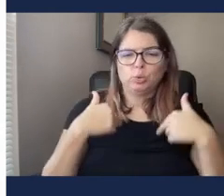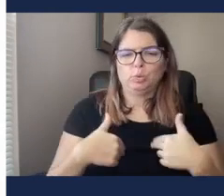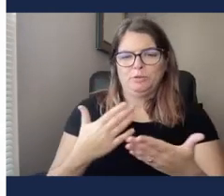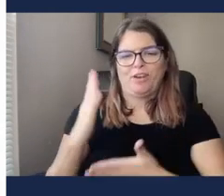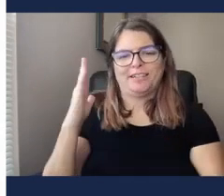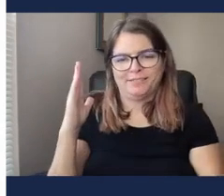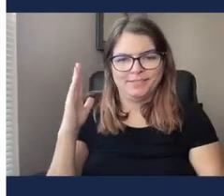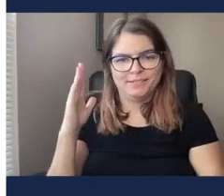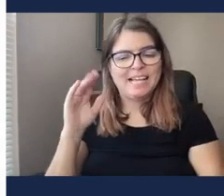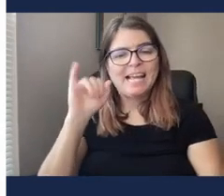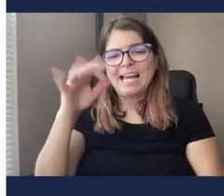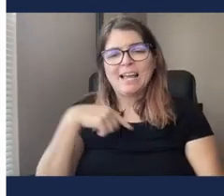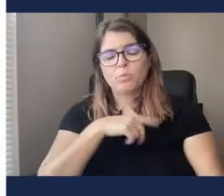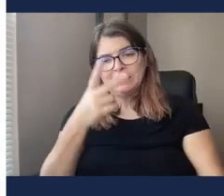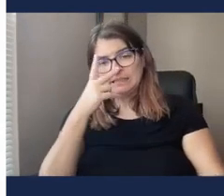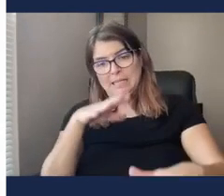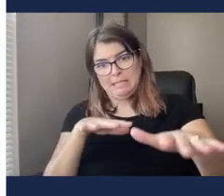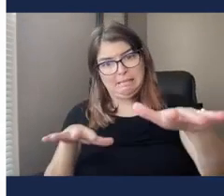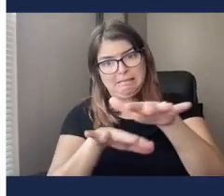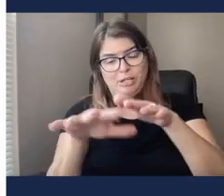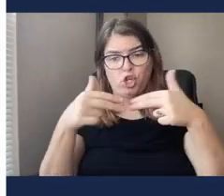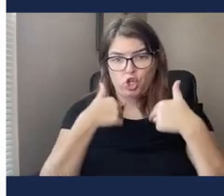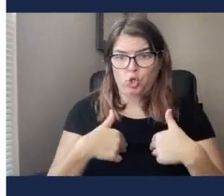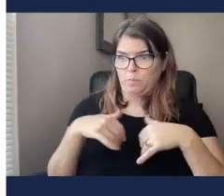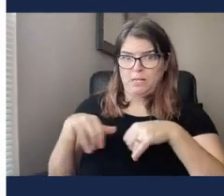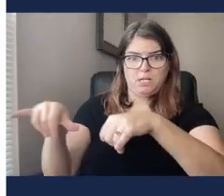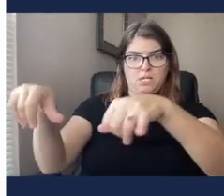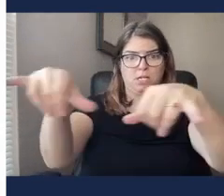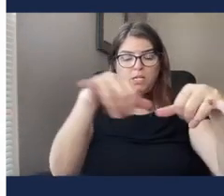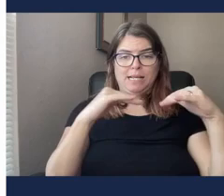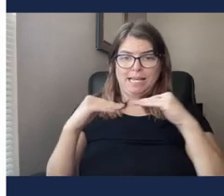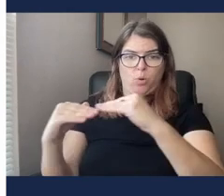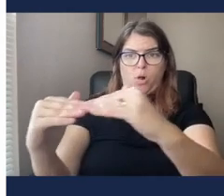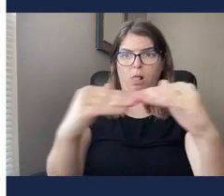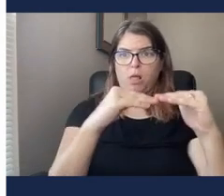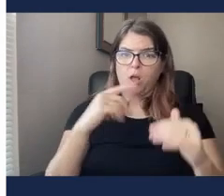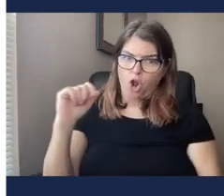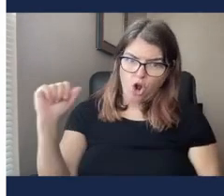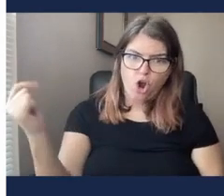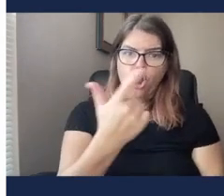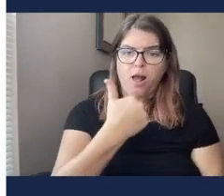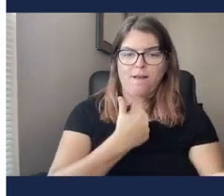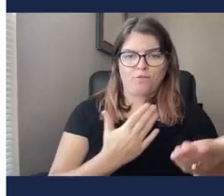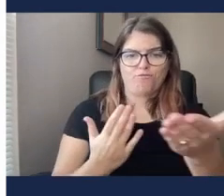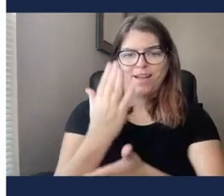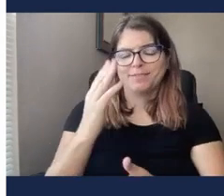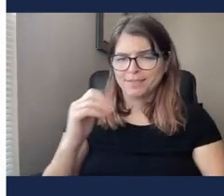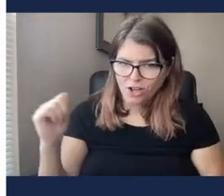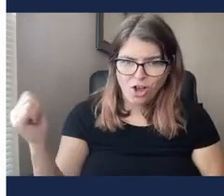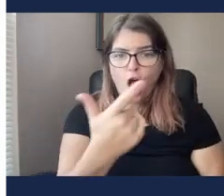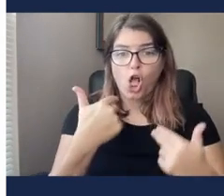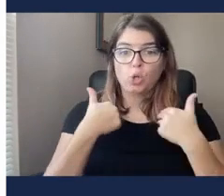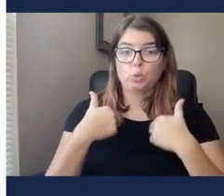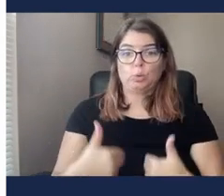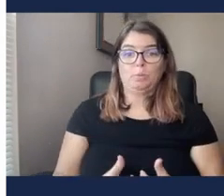with essential human equality, if we start with the fact that we all have equal rights by virtue of being human